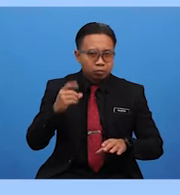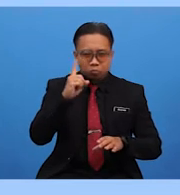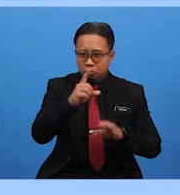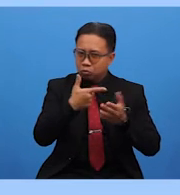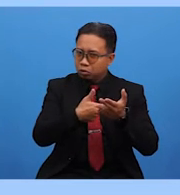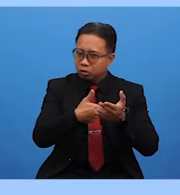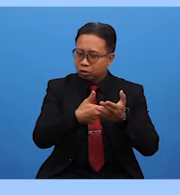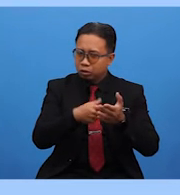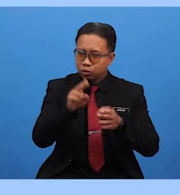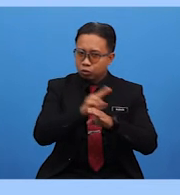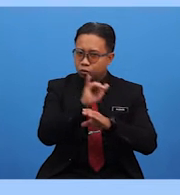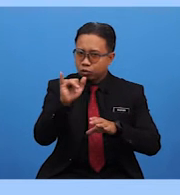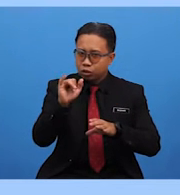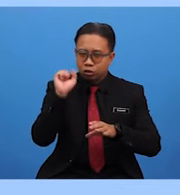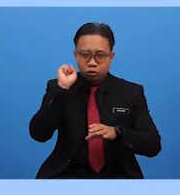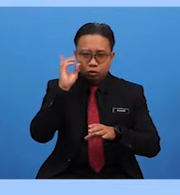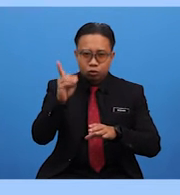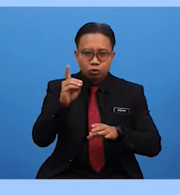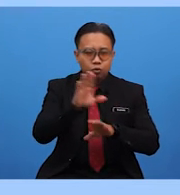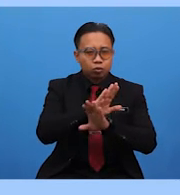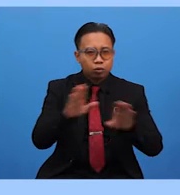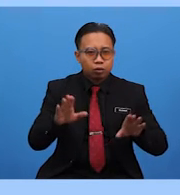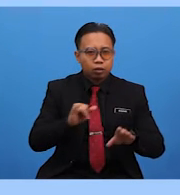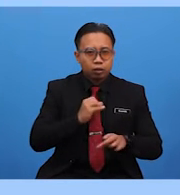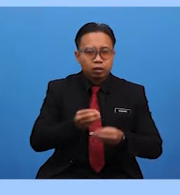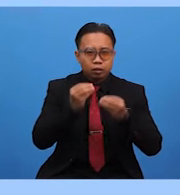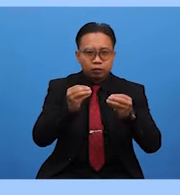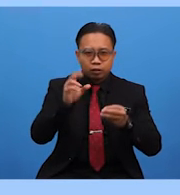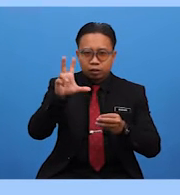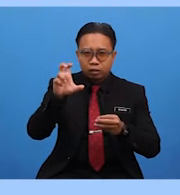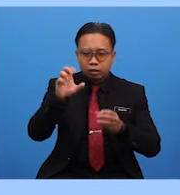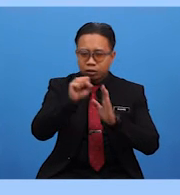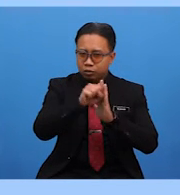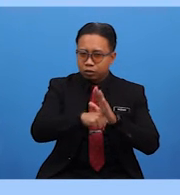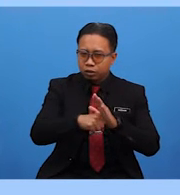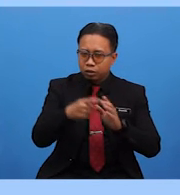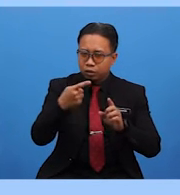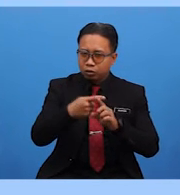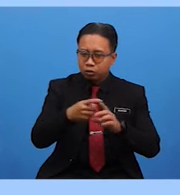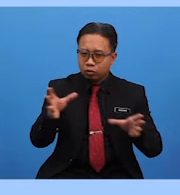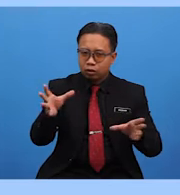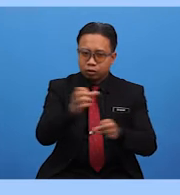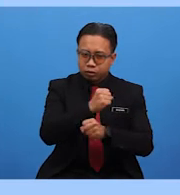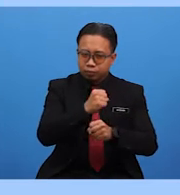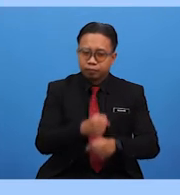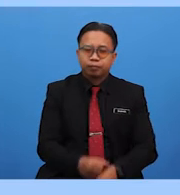statement using should not. And I'm giving you 30 seconds to complete this